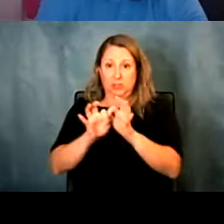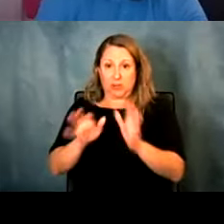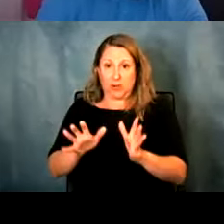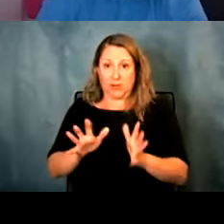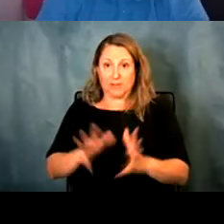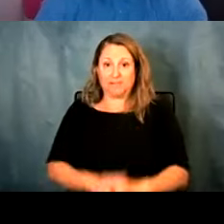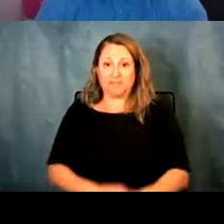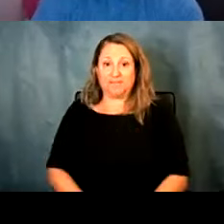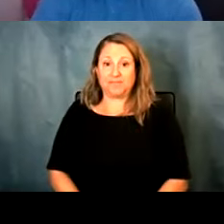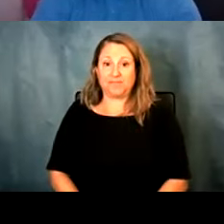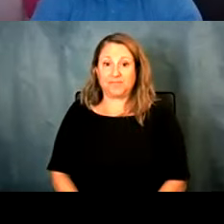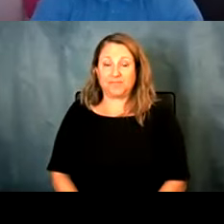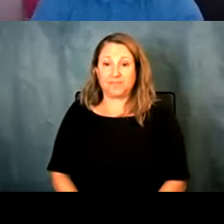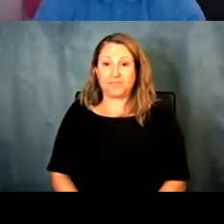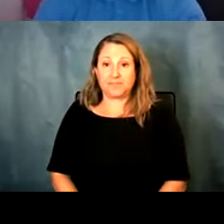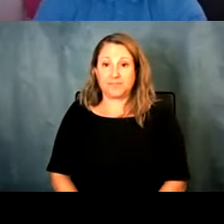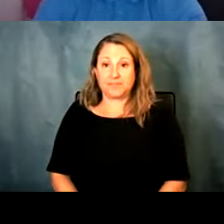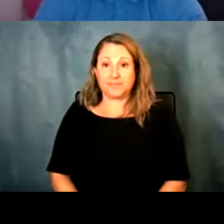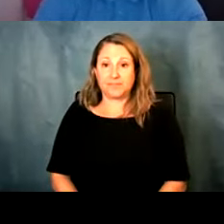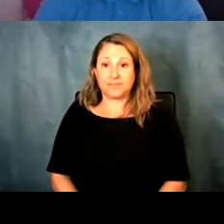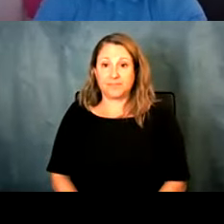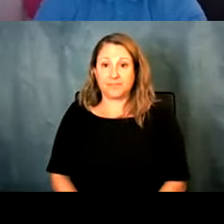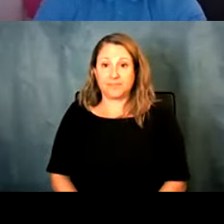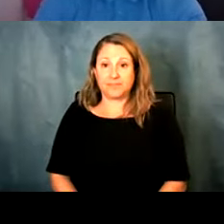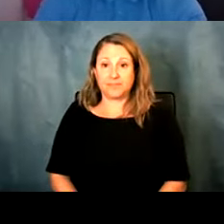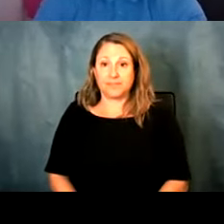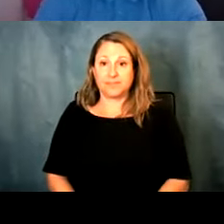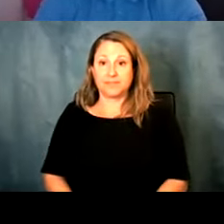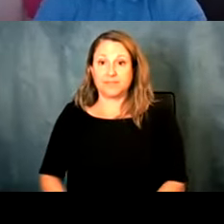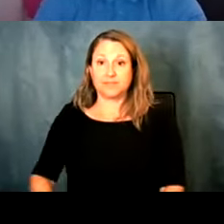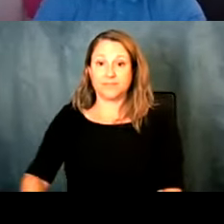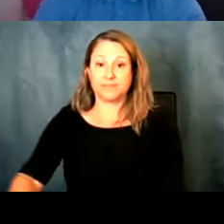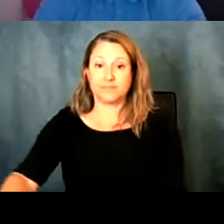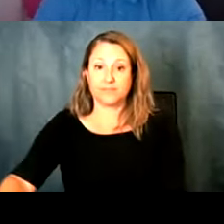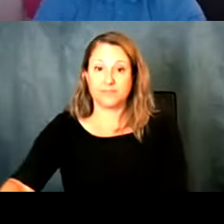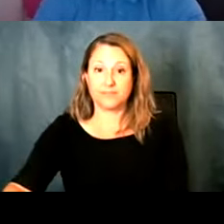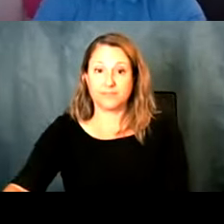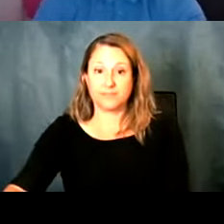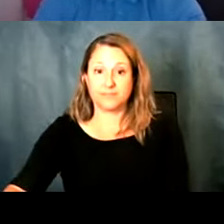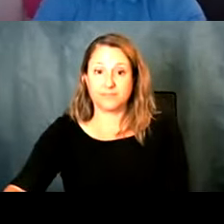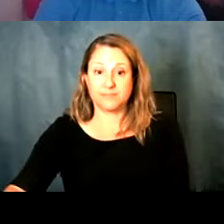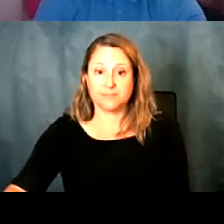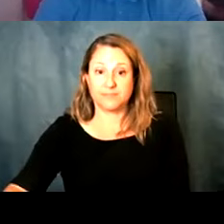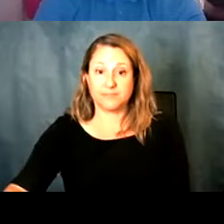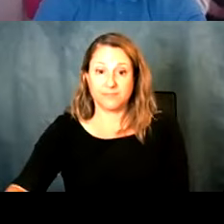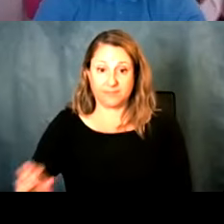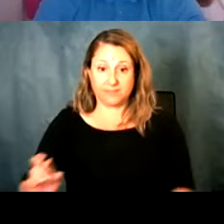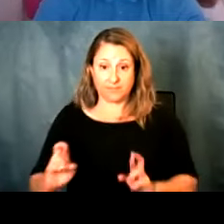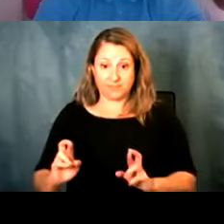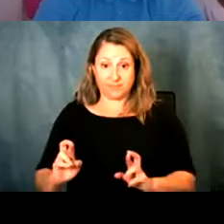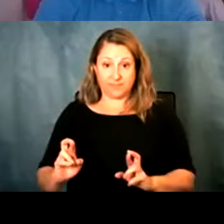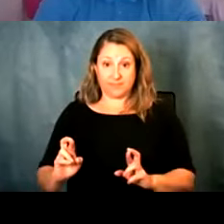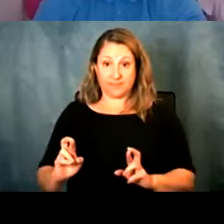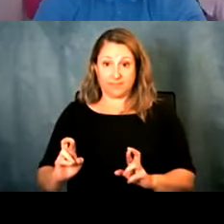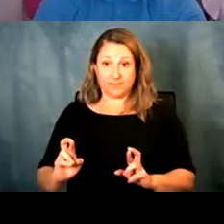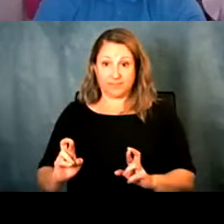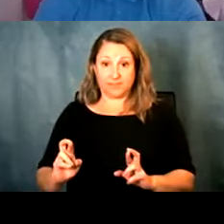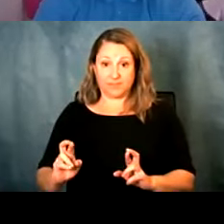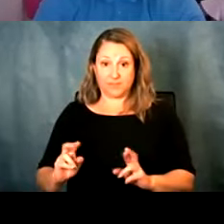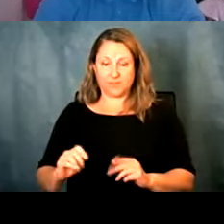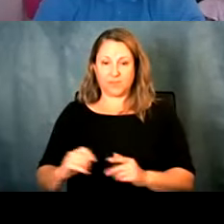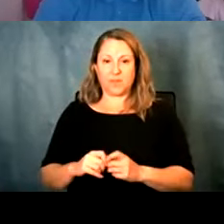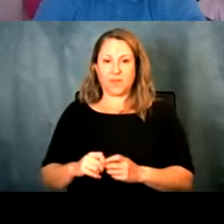getting out of bed is like they did a huge workout, that they still are having difficulty breathing. Those who have